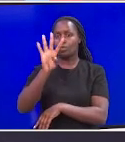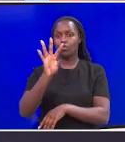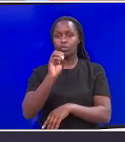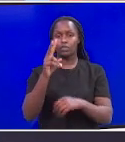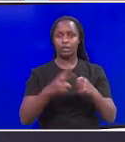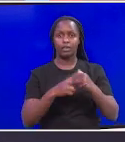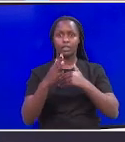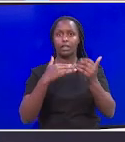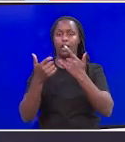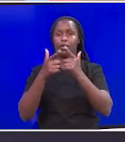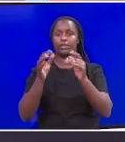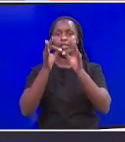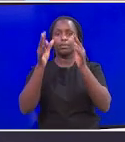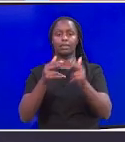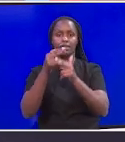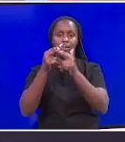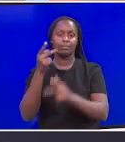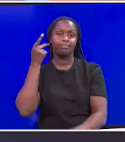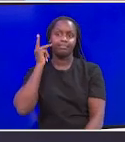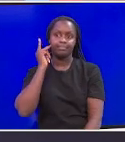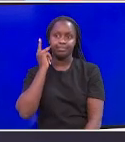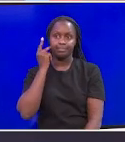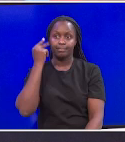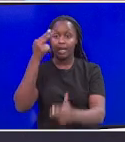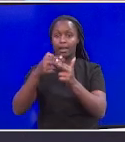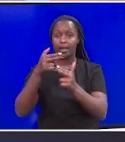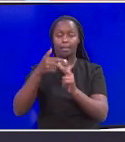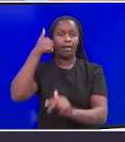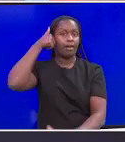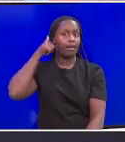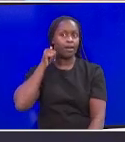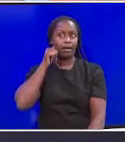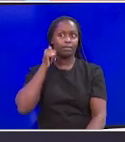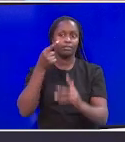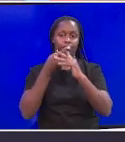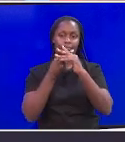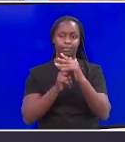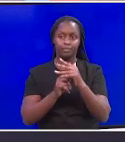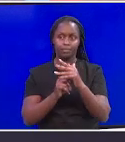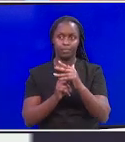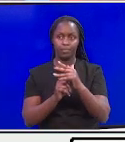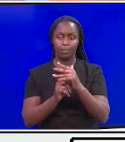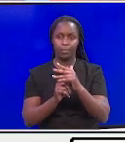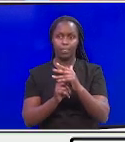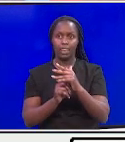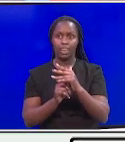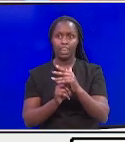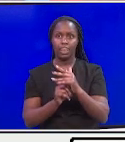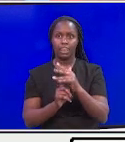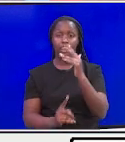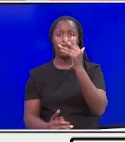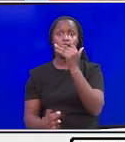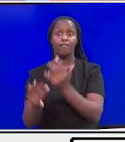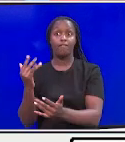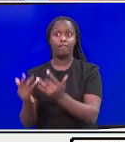224047. Sign language interpreter tonight is Catherine Simaloi. My name is Anne Odida. Let's get started. Now, following the fire